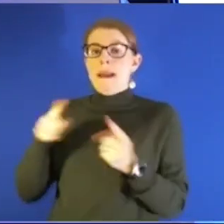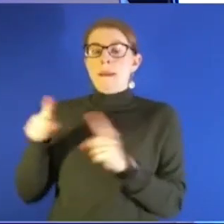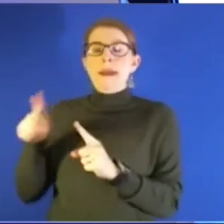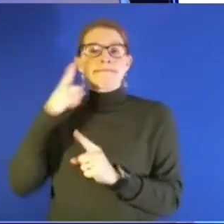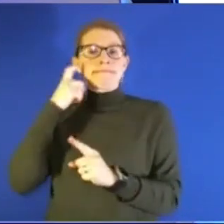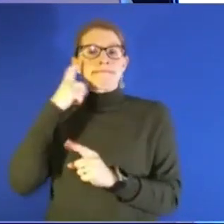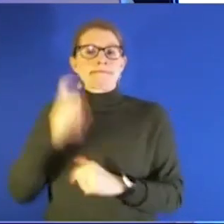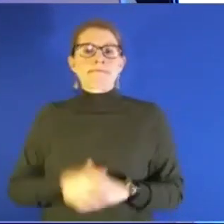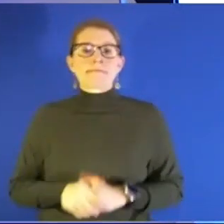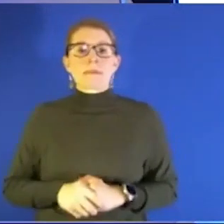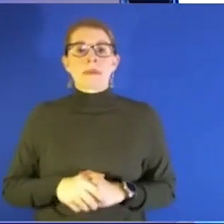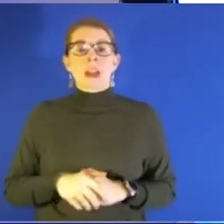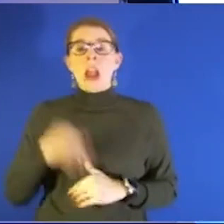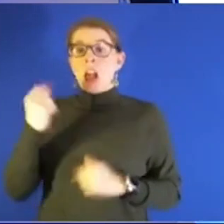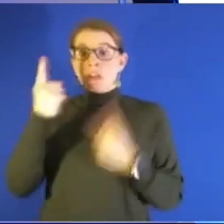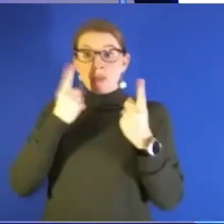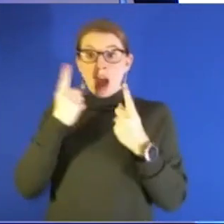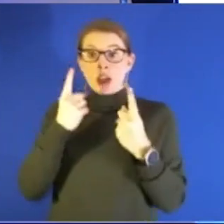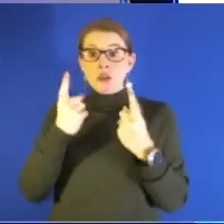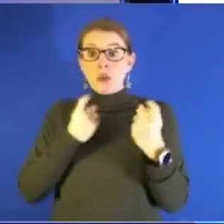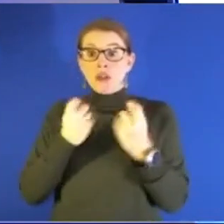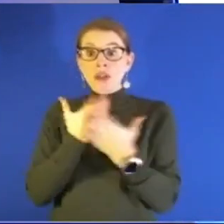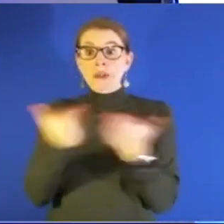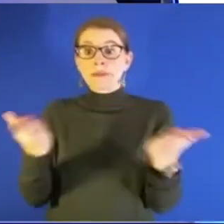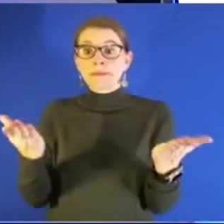Other thoughts, other questions from reporters?